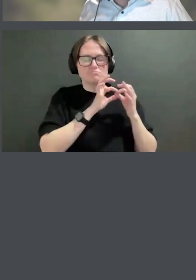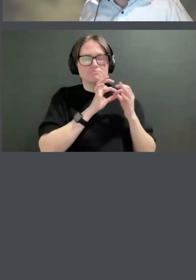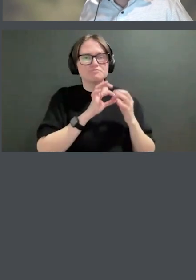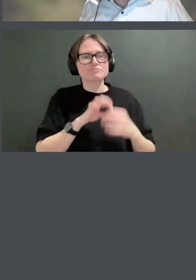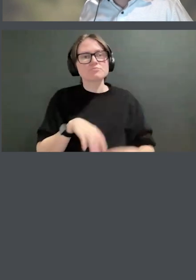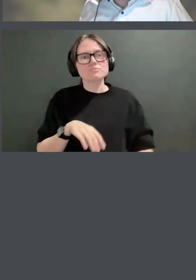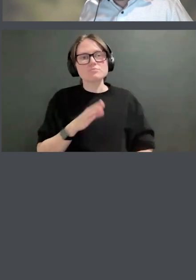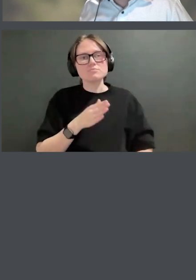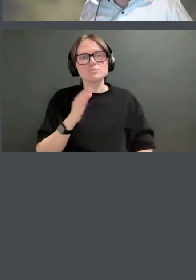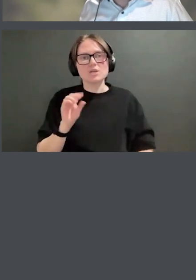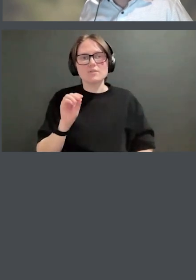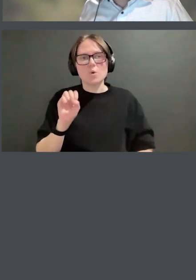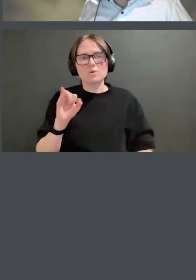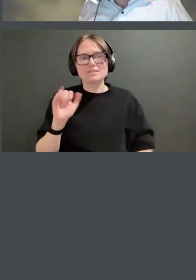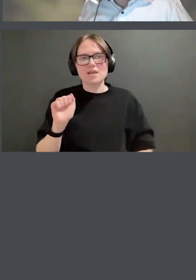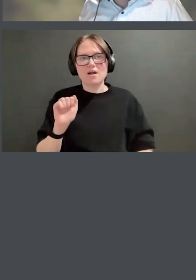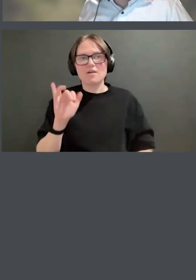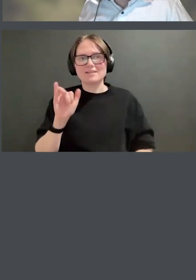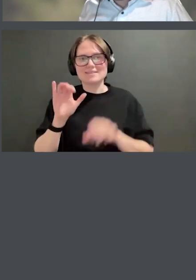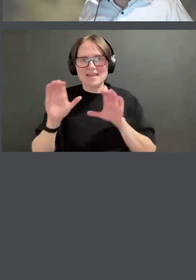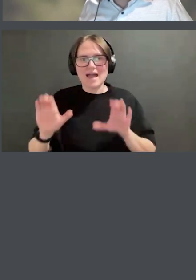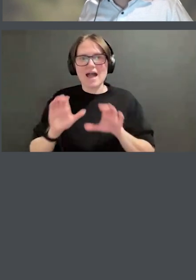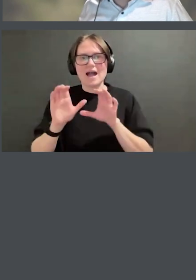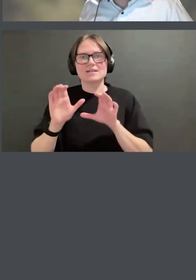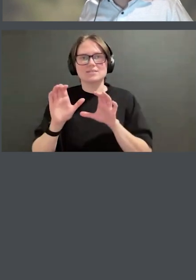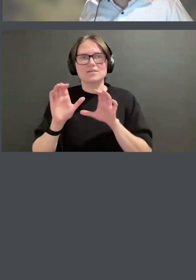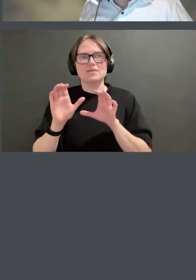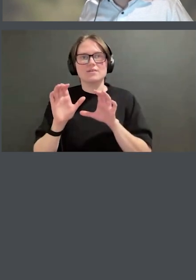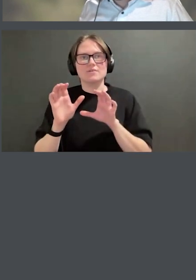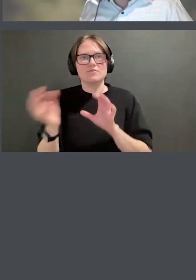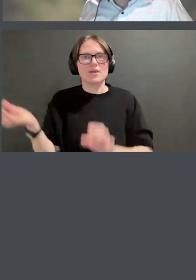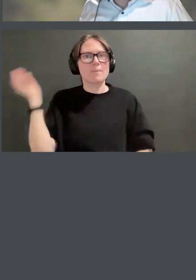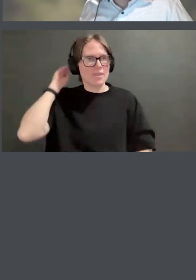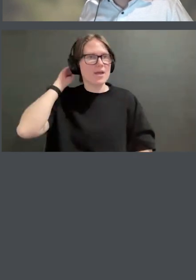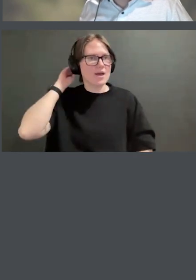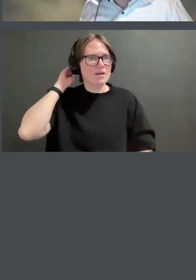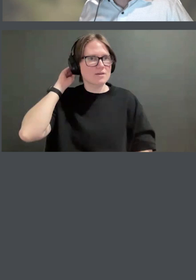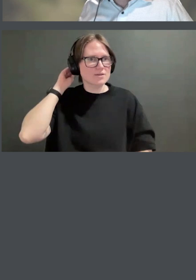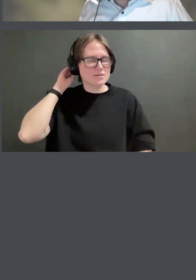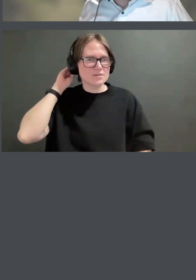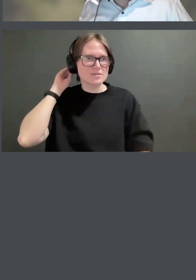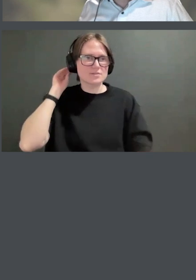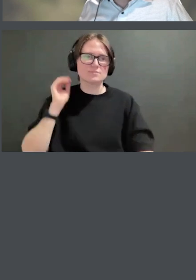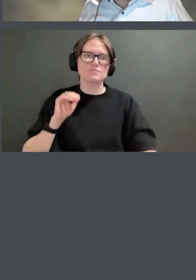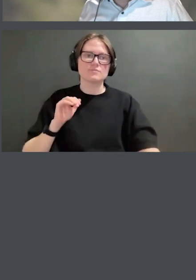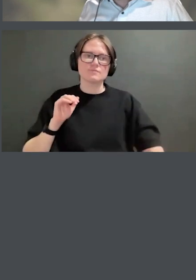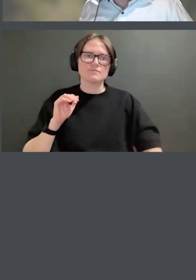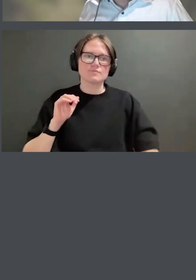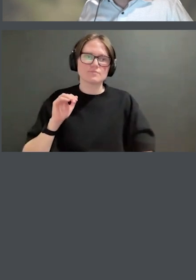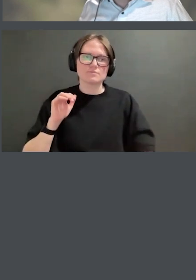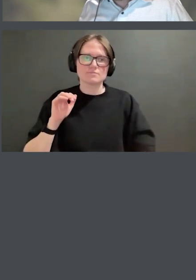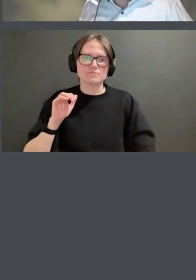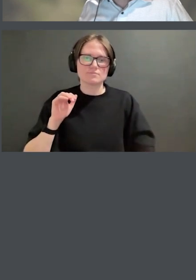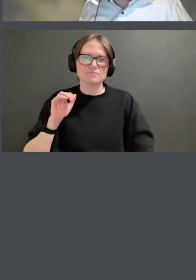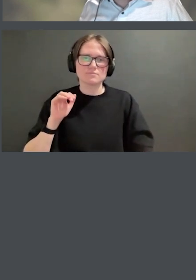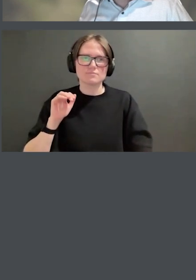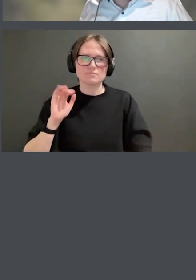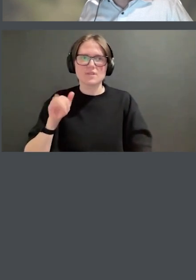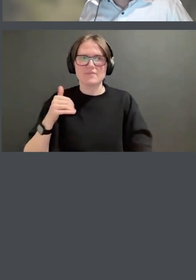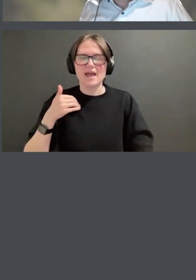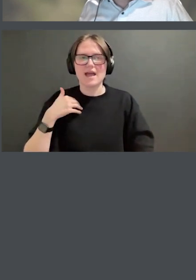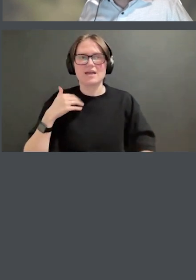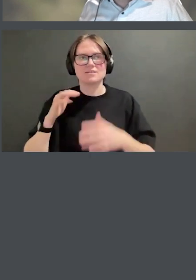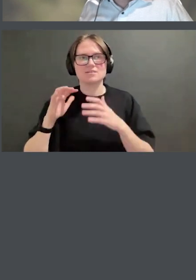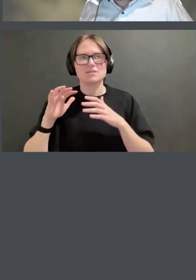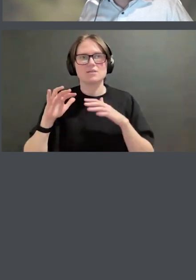the active implant that has the